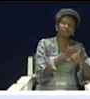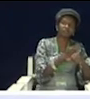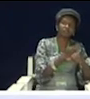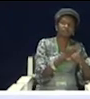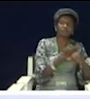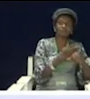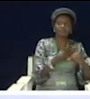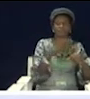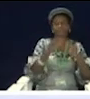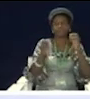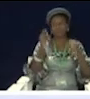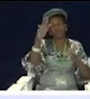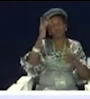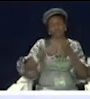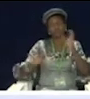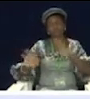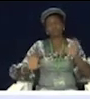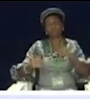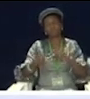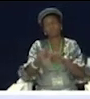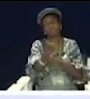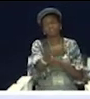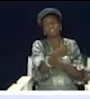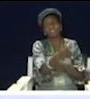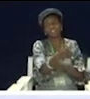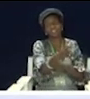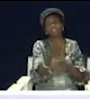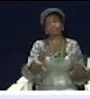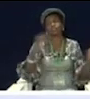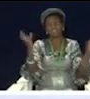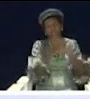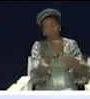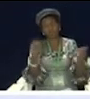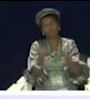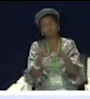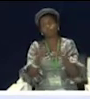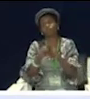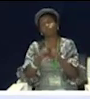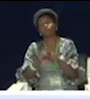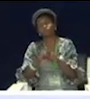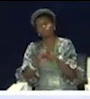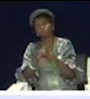And if you know what to do, tail, you can win also.